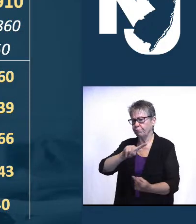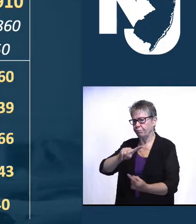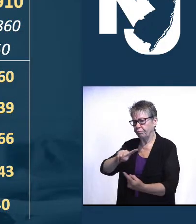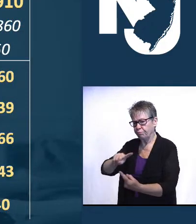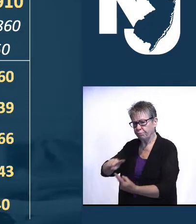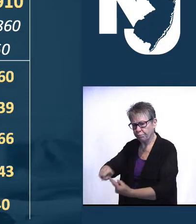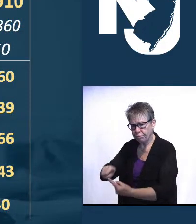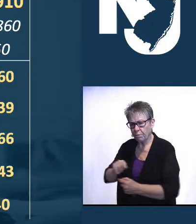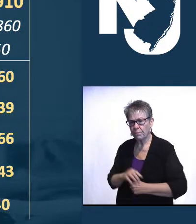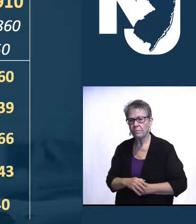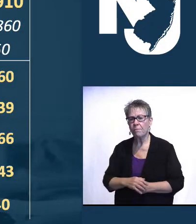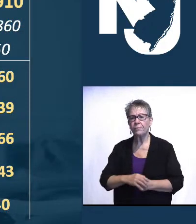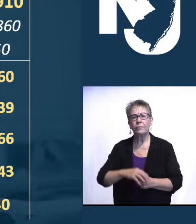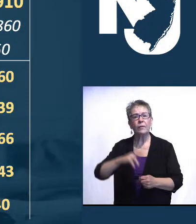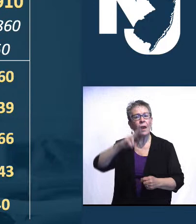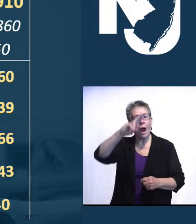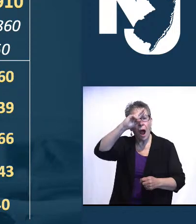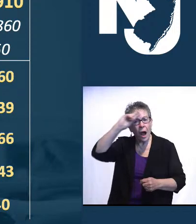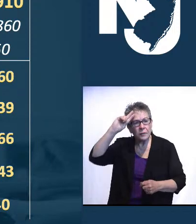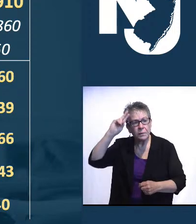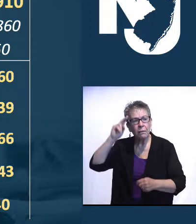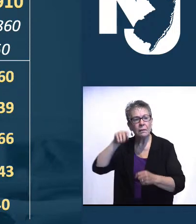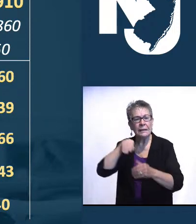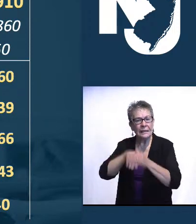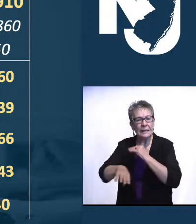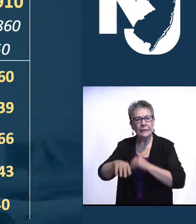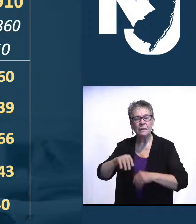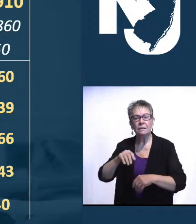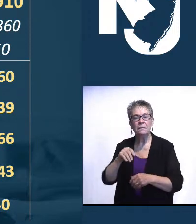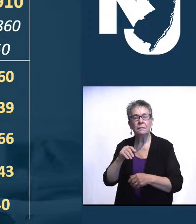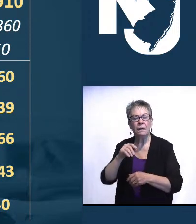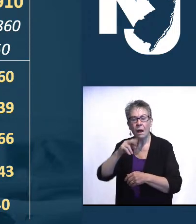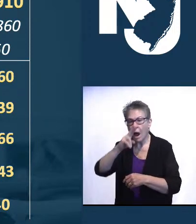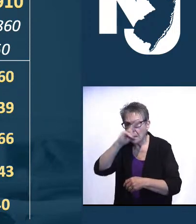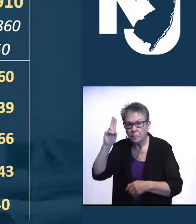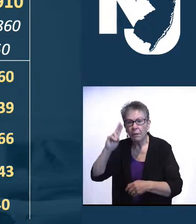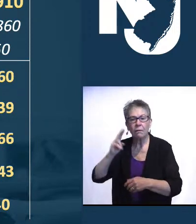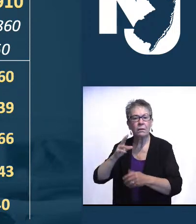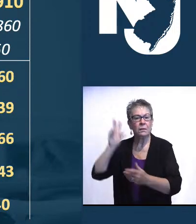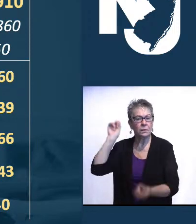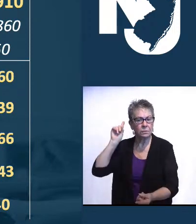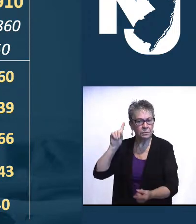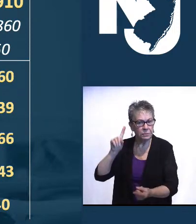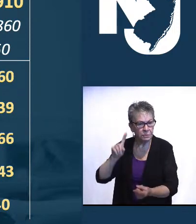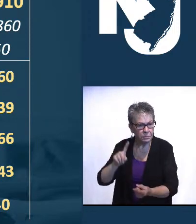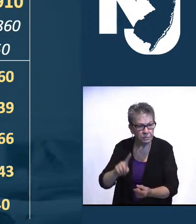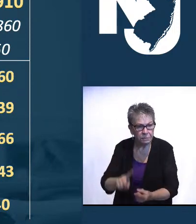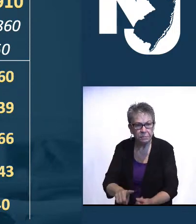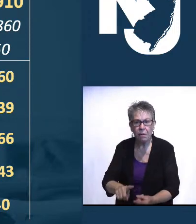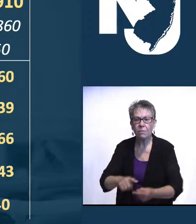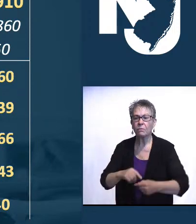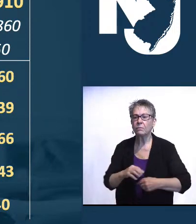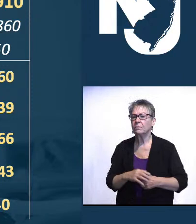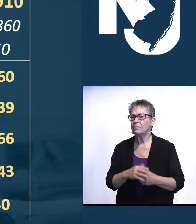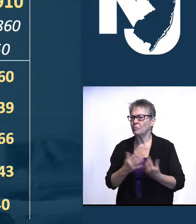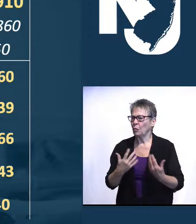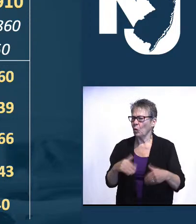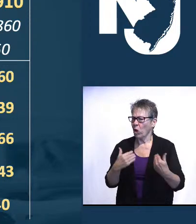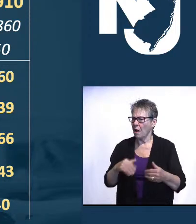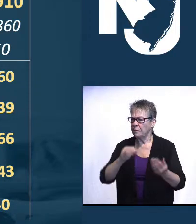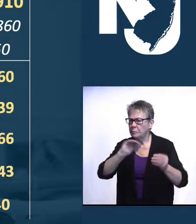1/3 over the past week. Again, going back 1 month ago today, we had more than 5,700